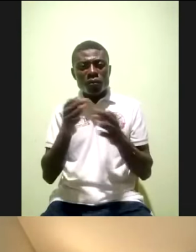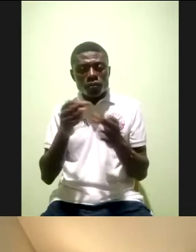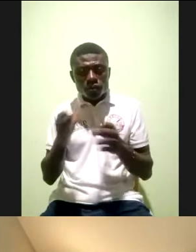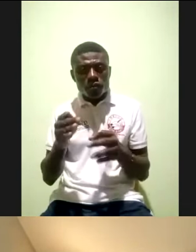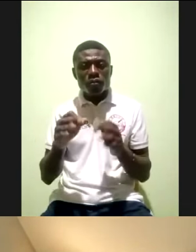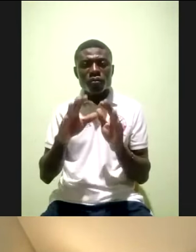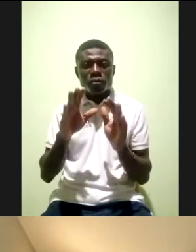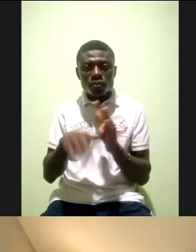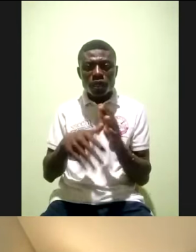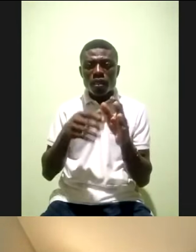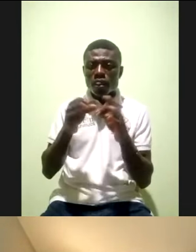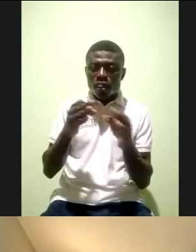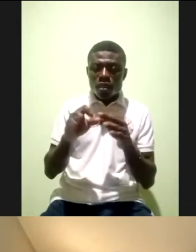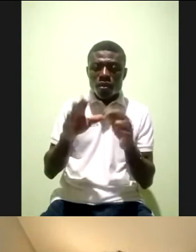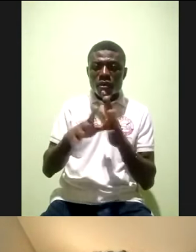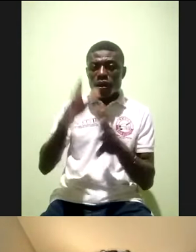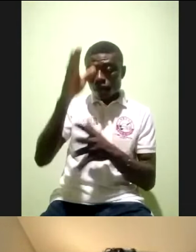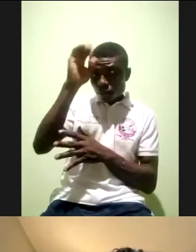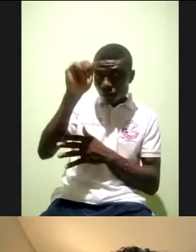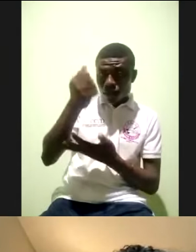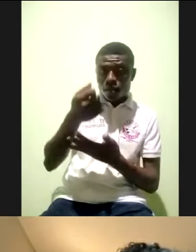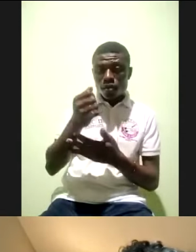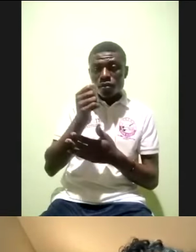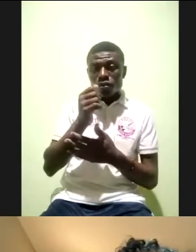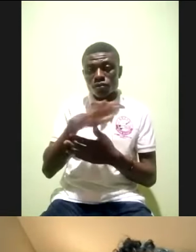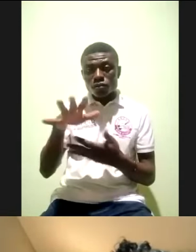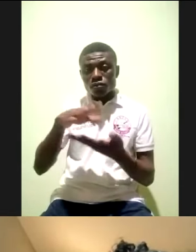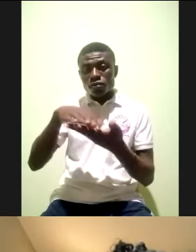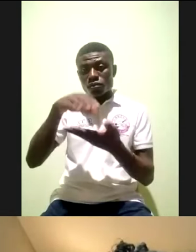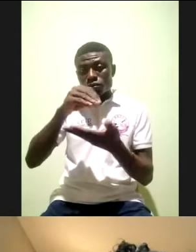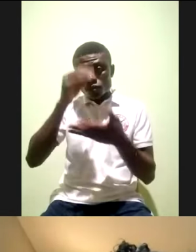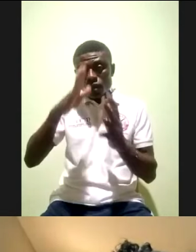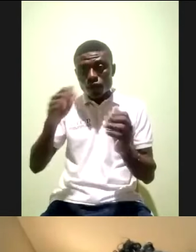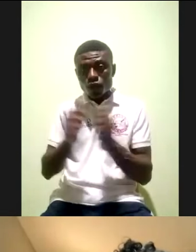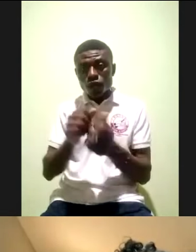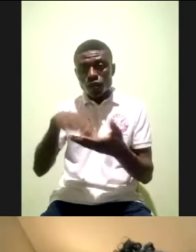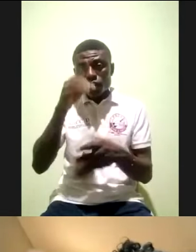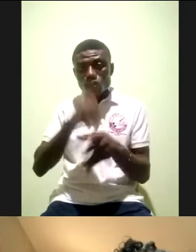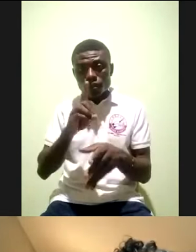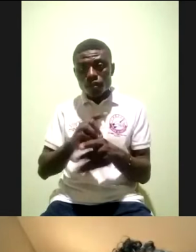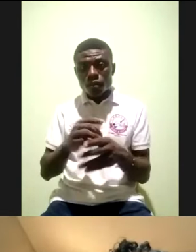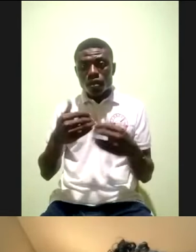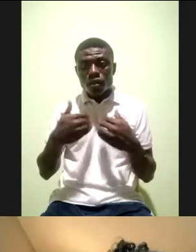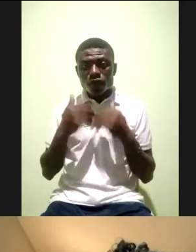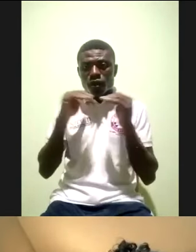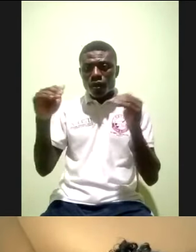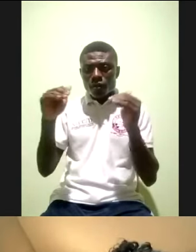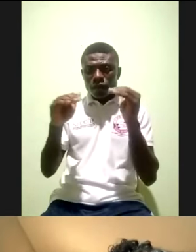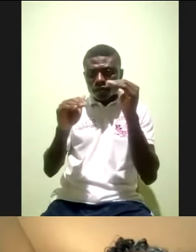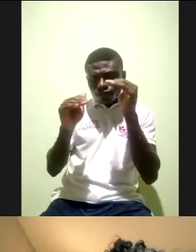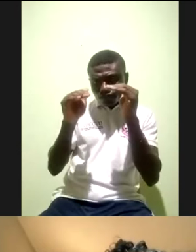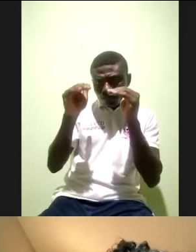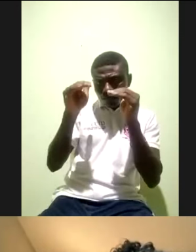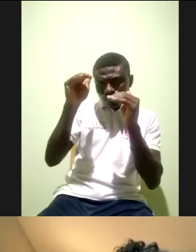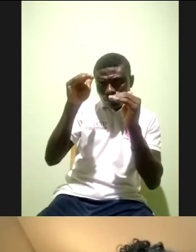the concept, the students with learning disabilities have average to above average intellectual